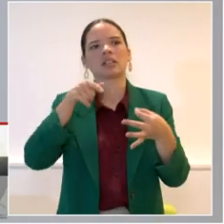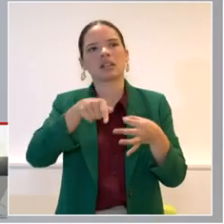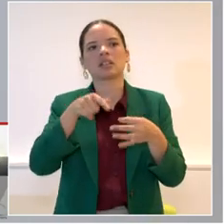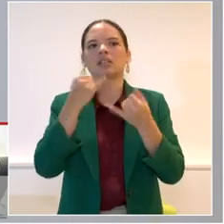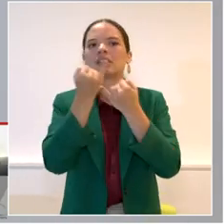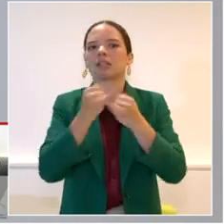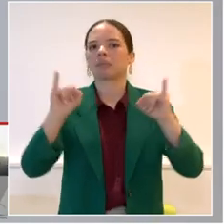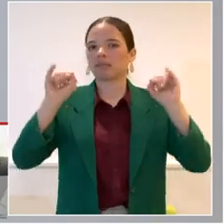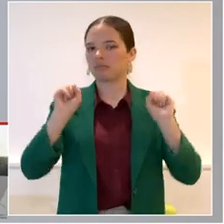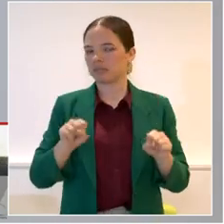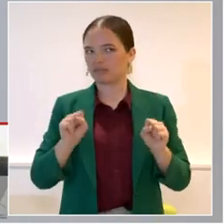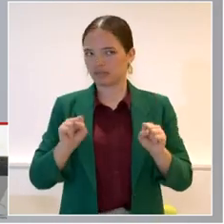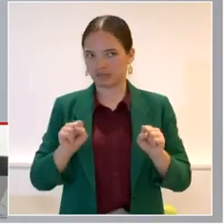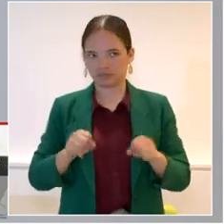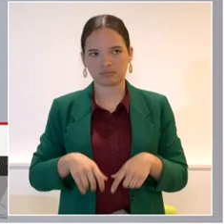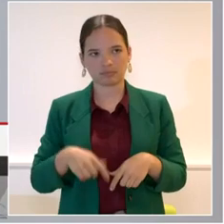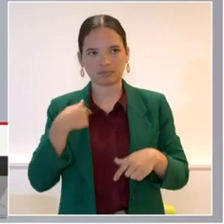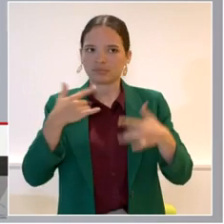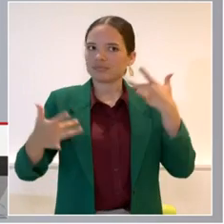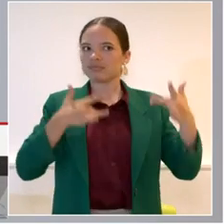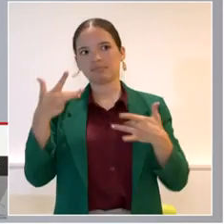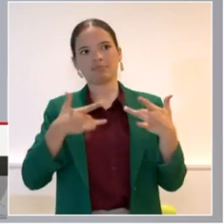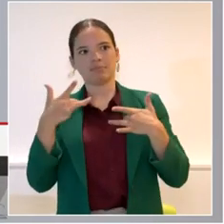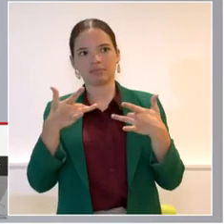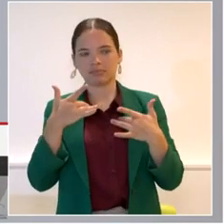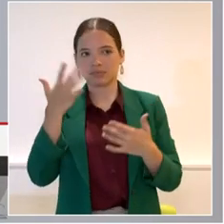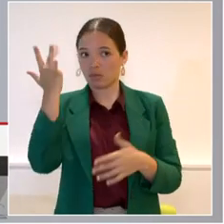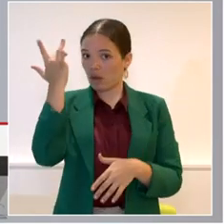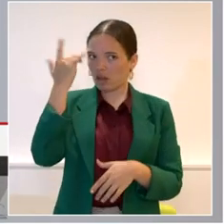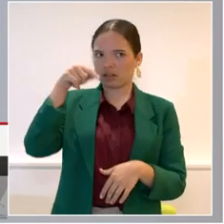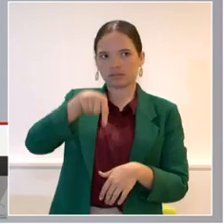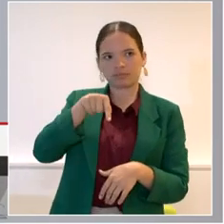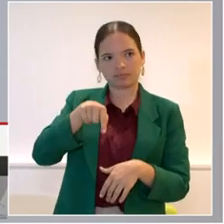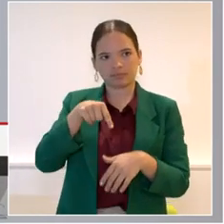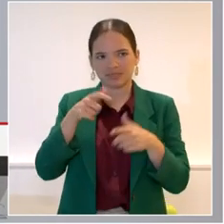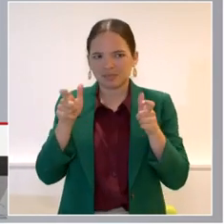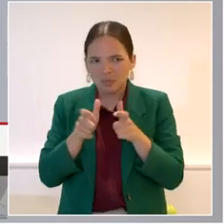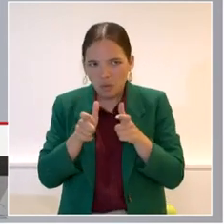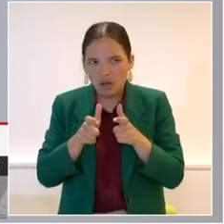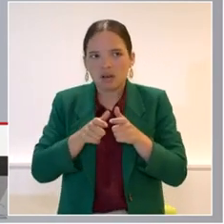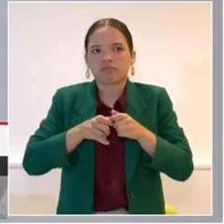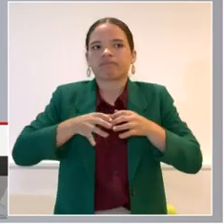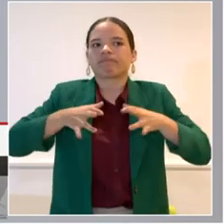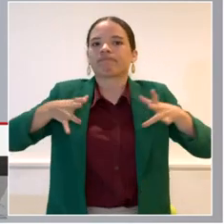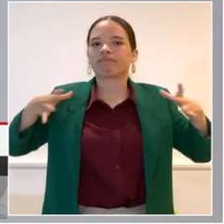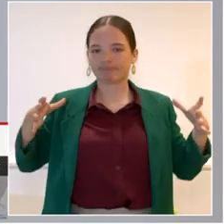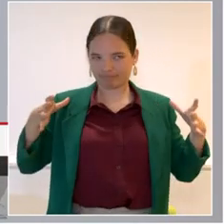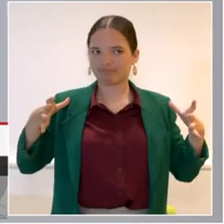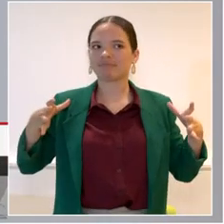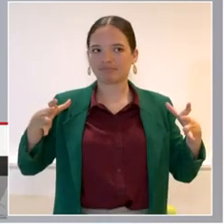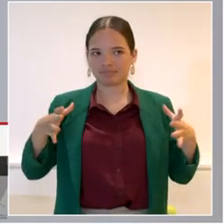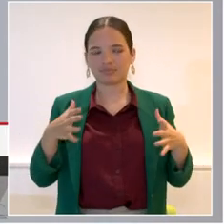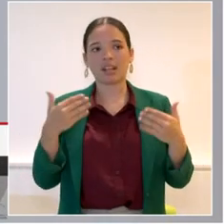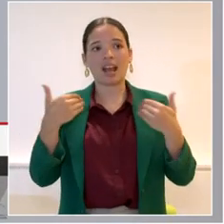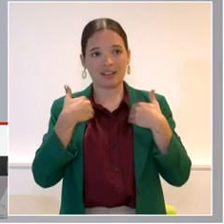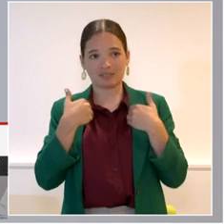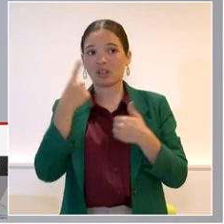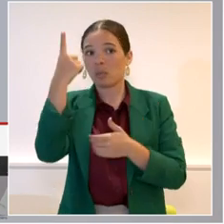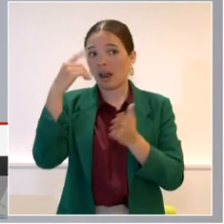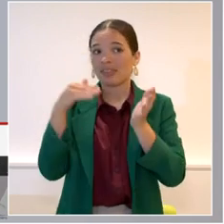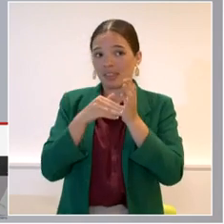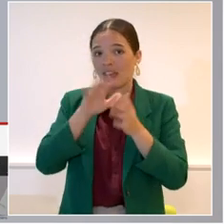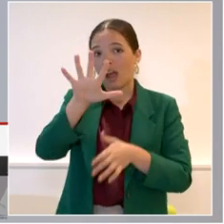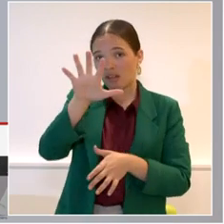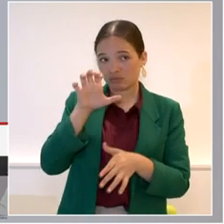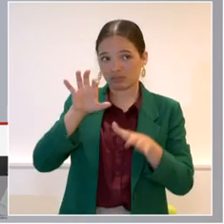to make it bigger, even as it's getting started. We had 1,500 families apply to be in